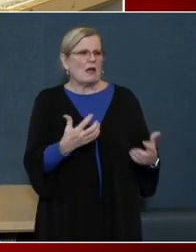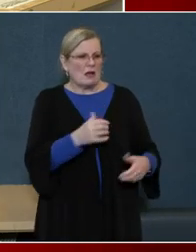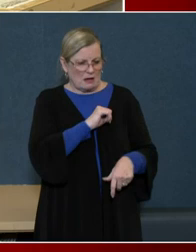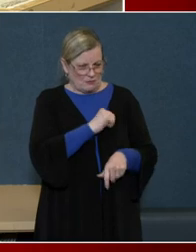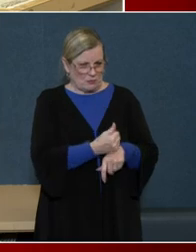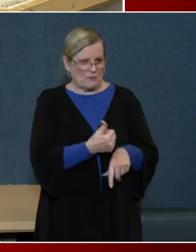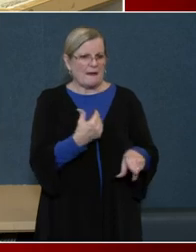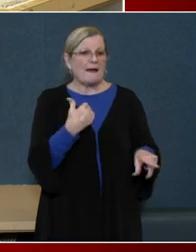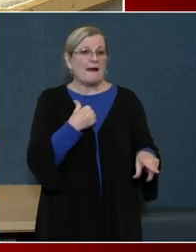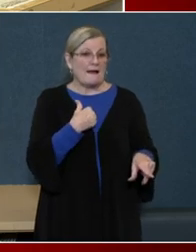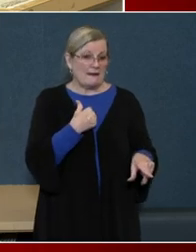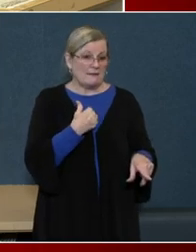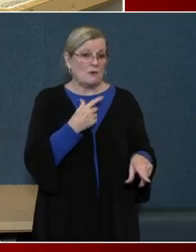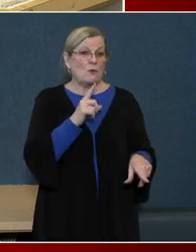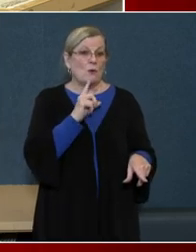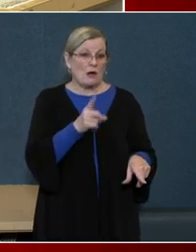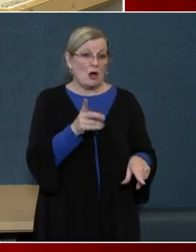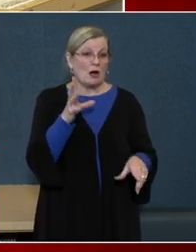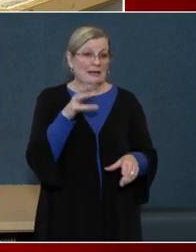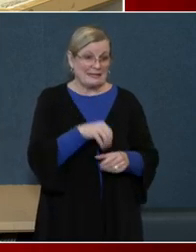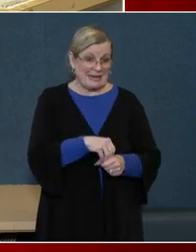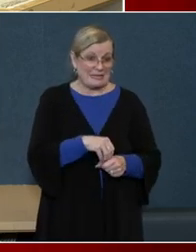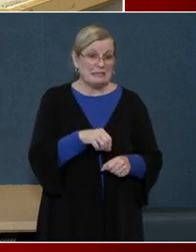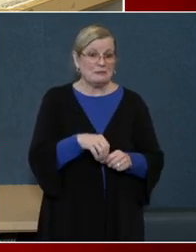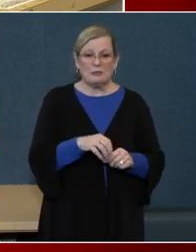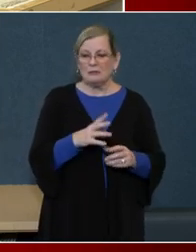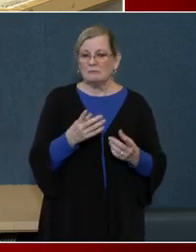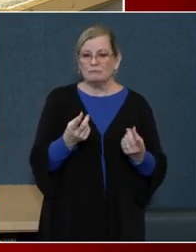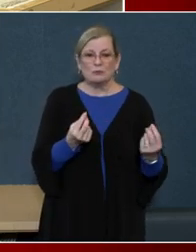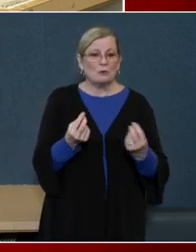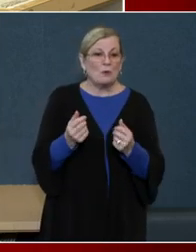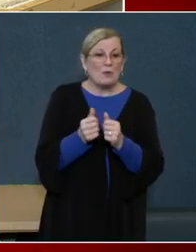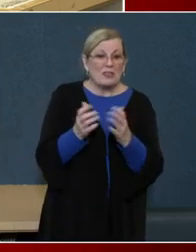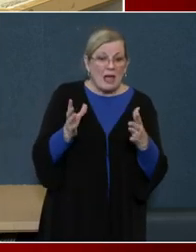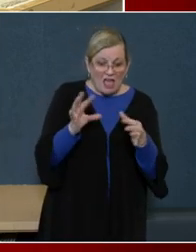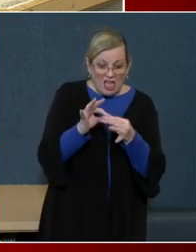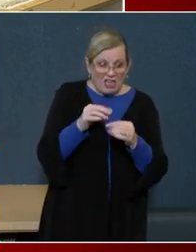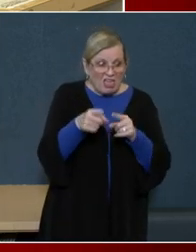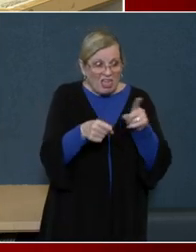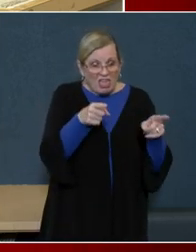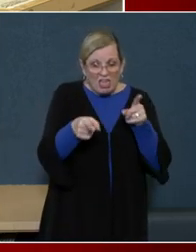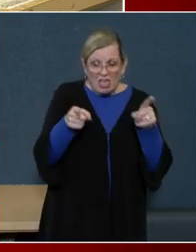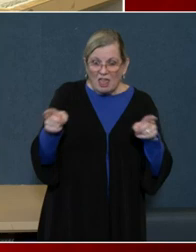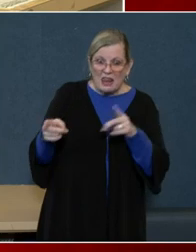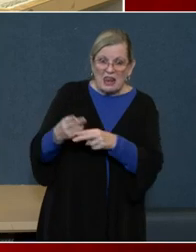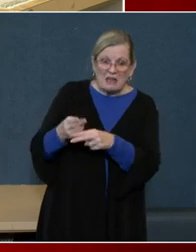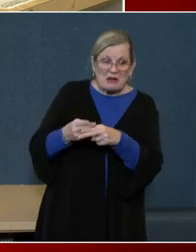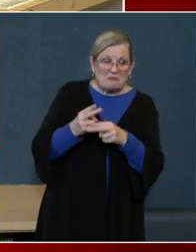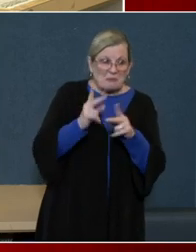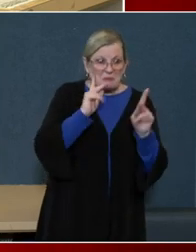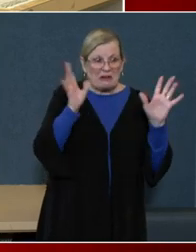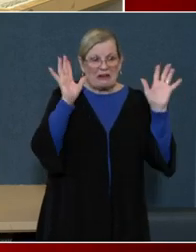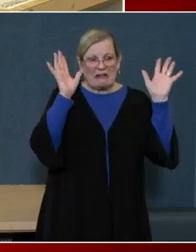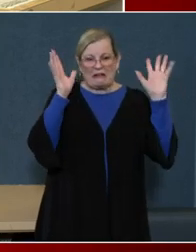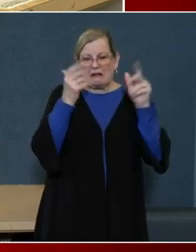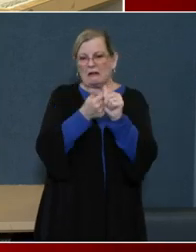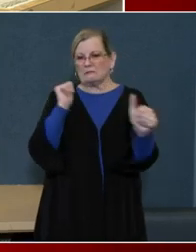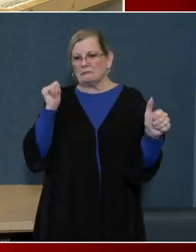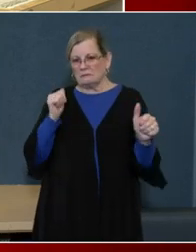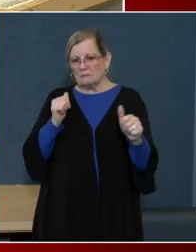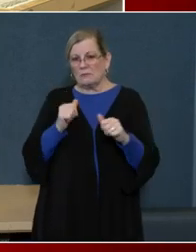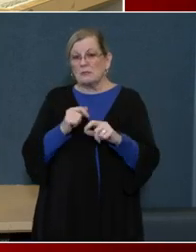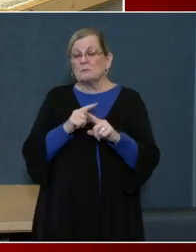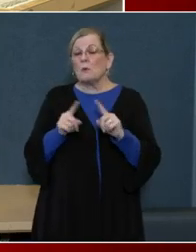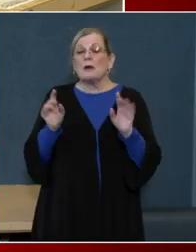are engaged in doing things without talking about anyone's personal or specific circumstances. But I think it's important for people